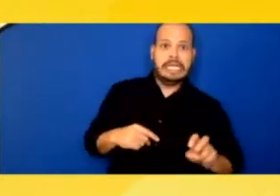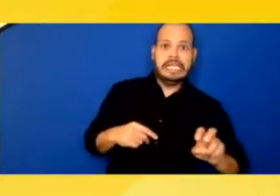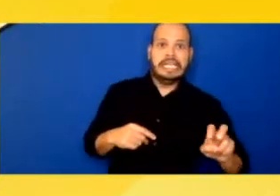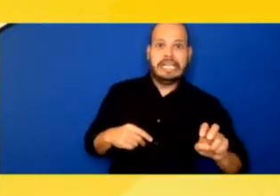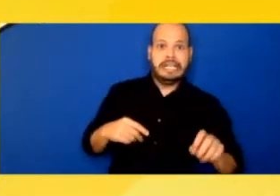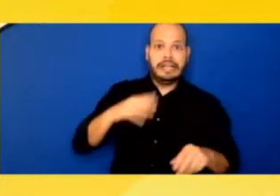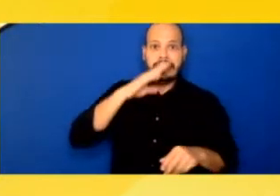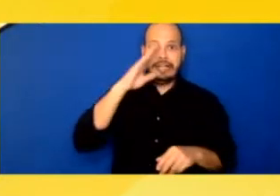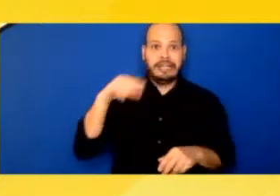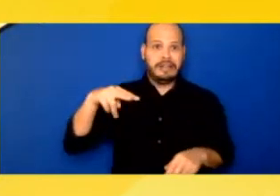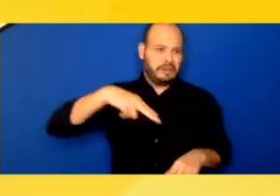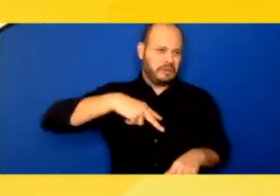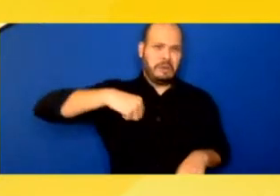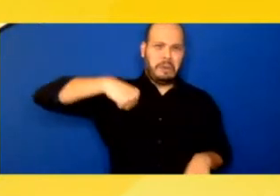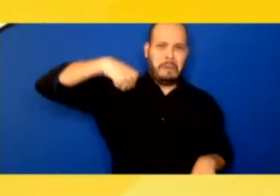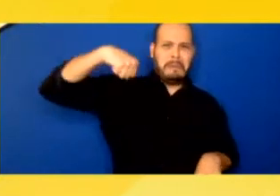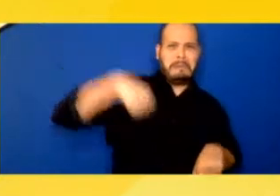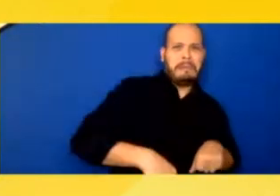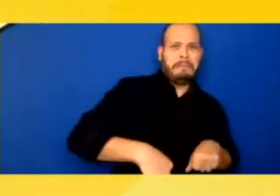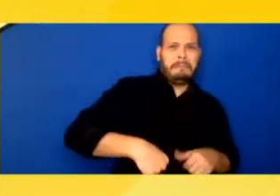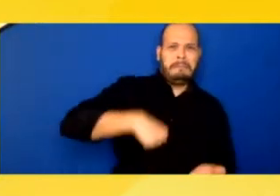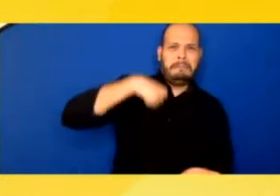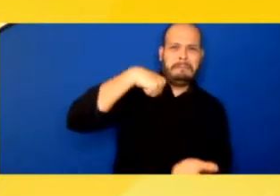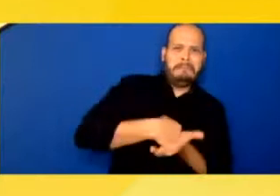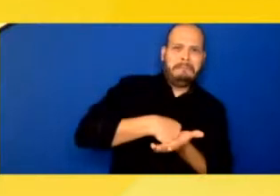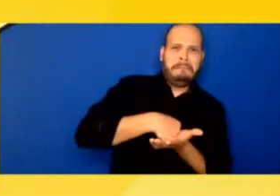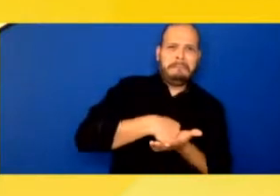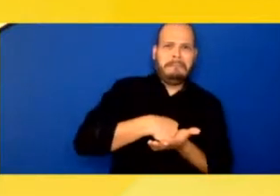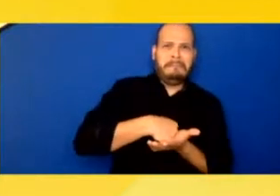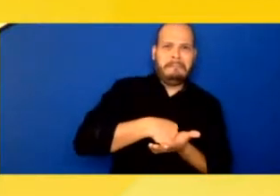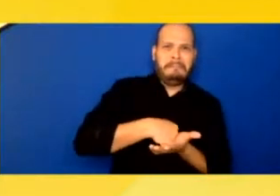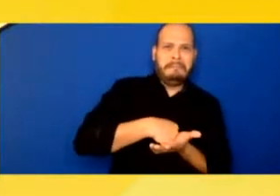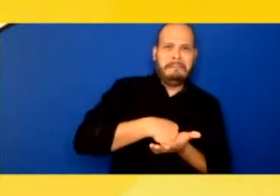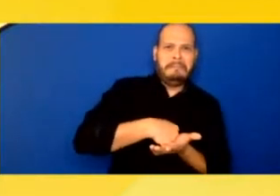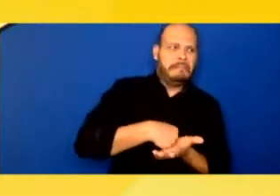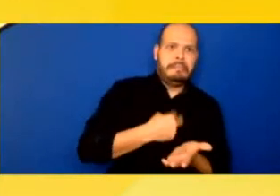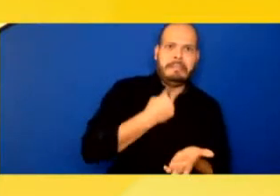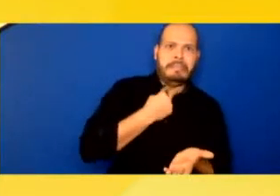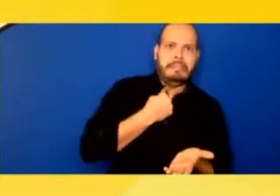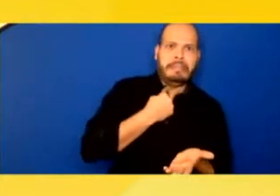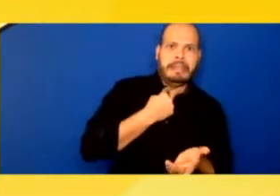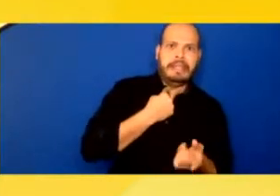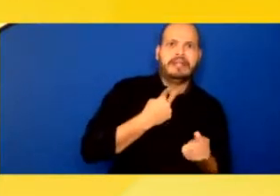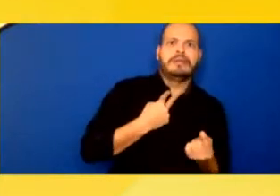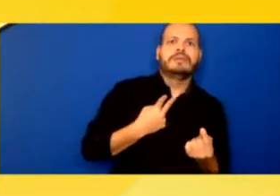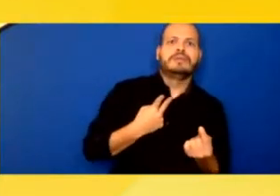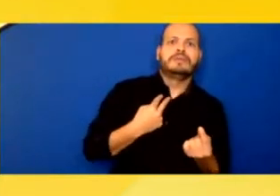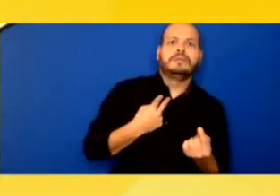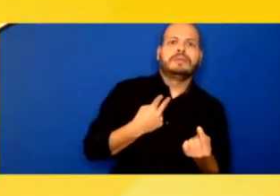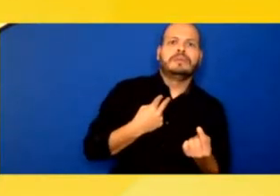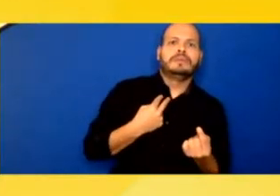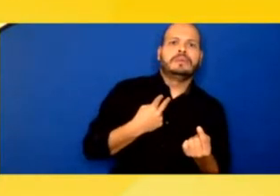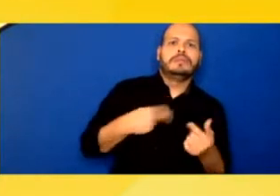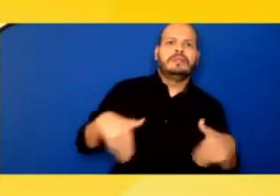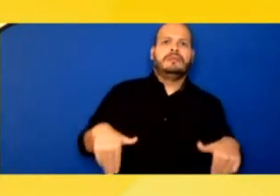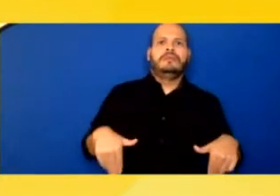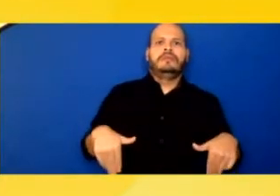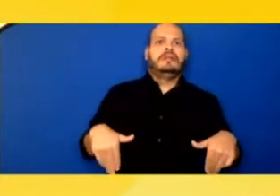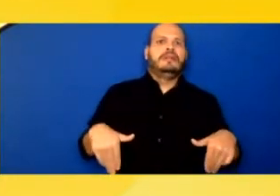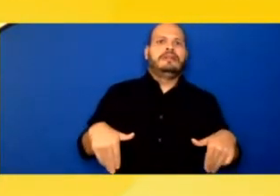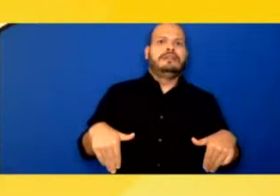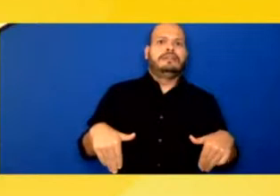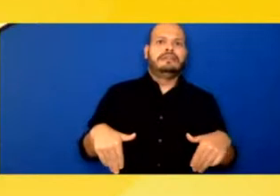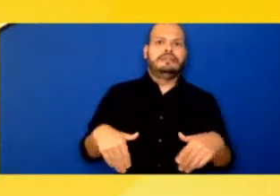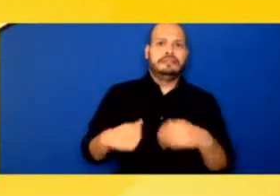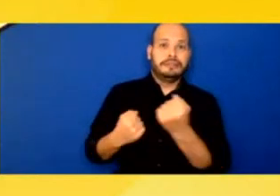Indeed, these are not neutral times, my siblings in faith and in the struggle. That's right. These are not